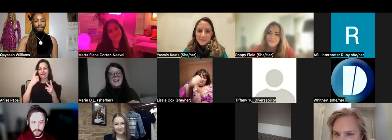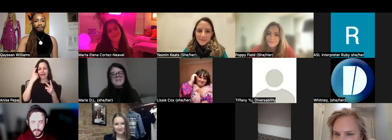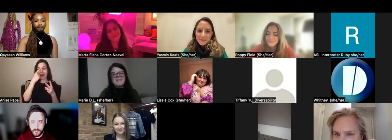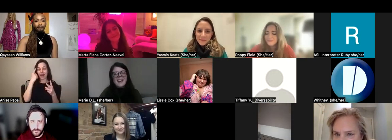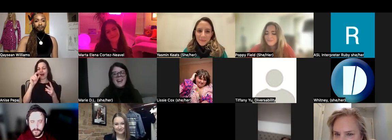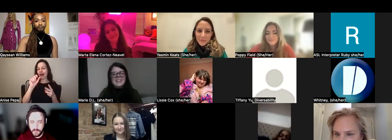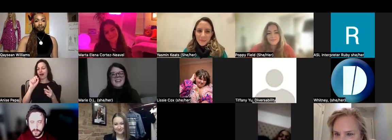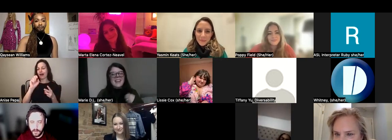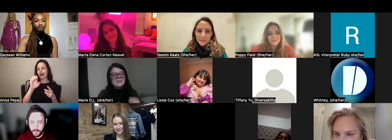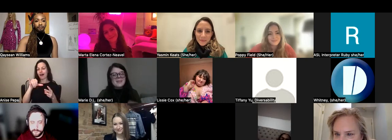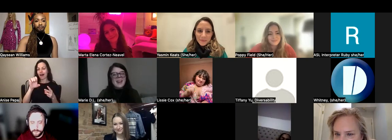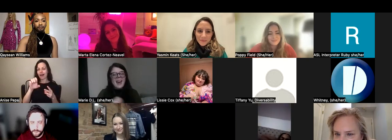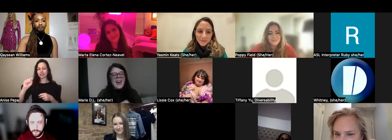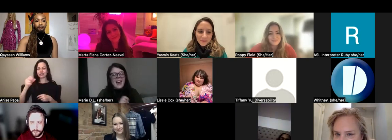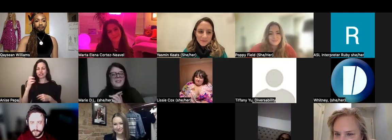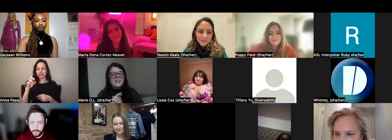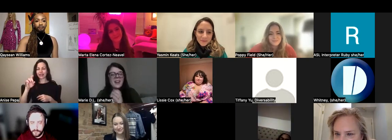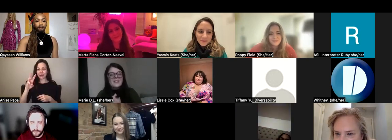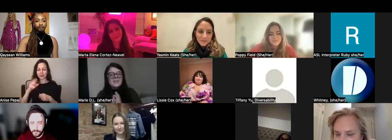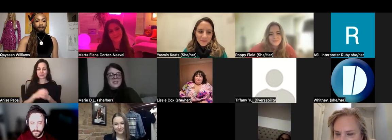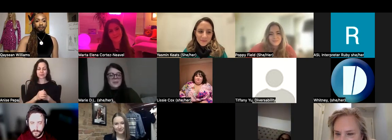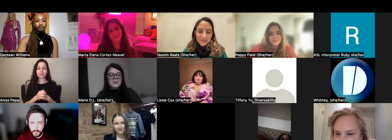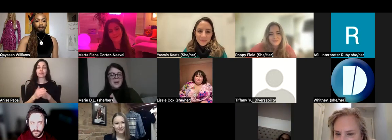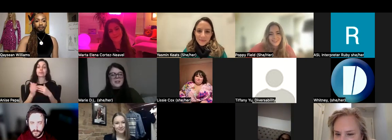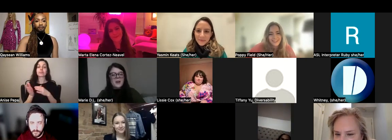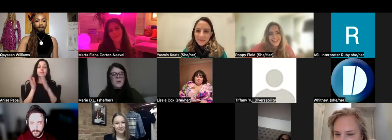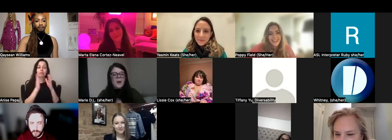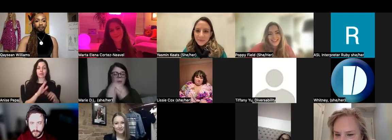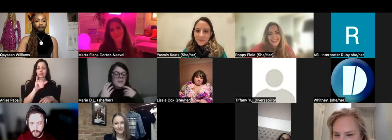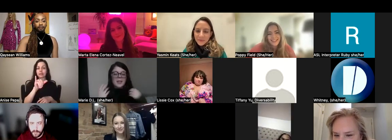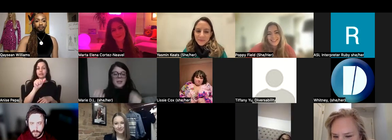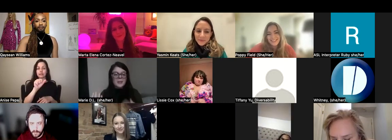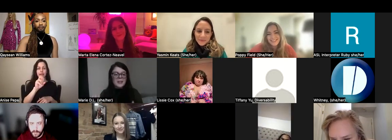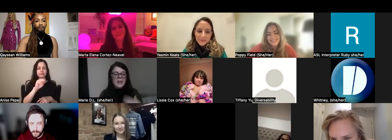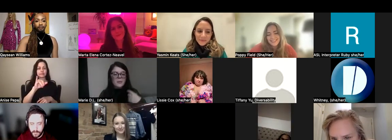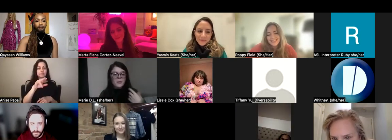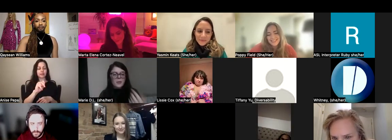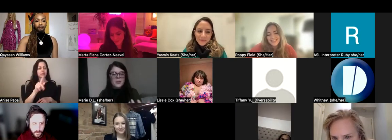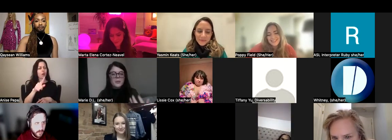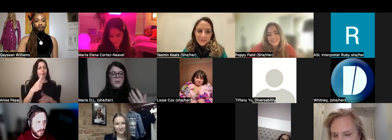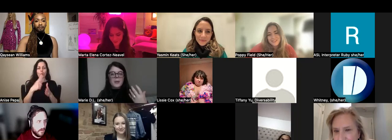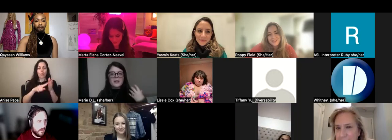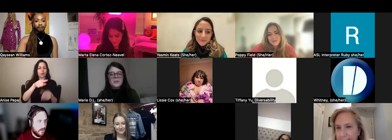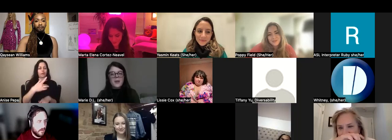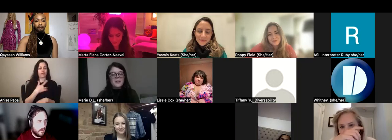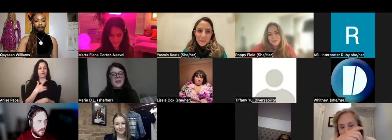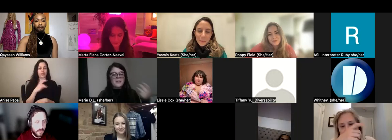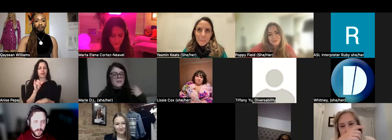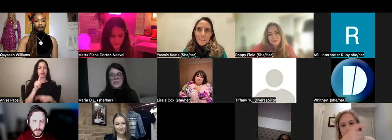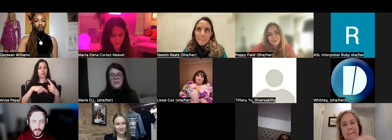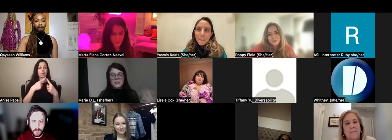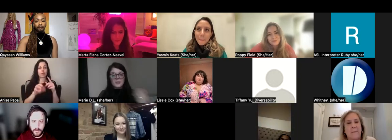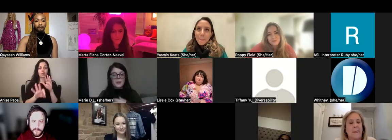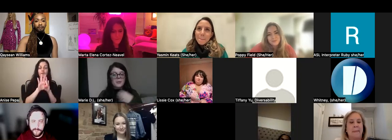And Yasmin, I would love to know what the feeling was like for you when you found fashion, whether